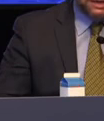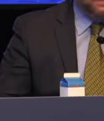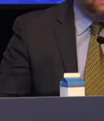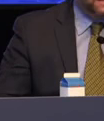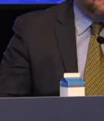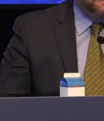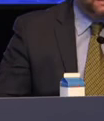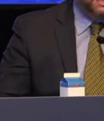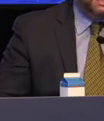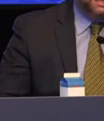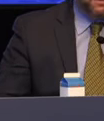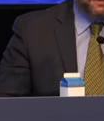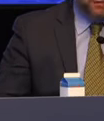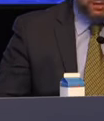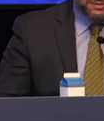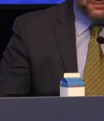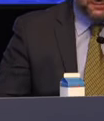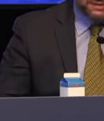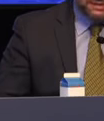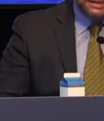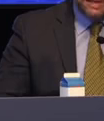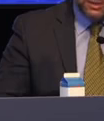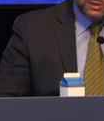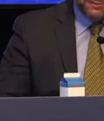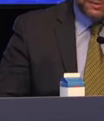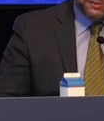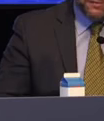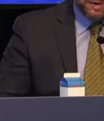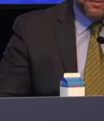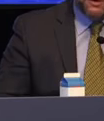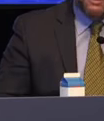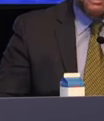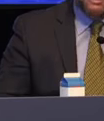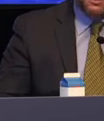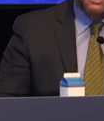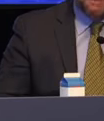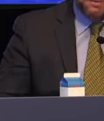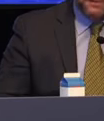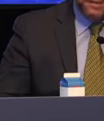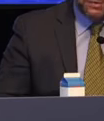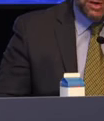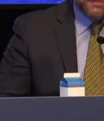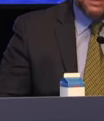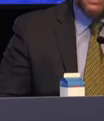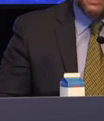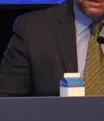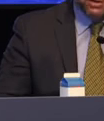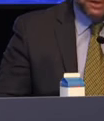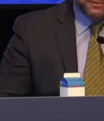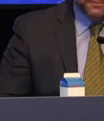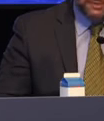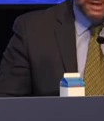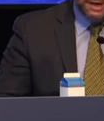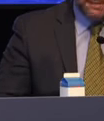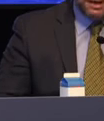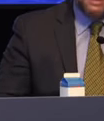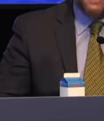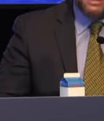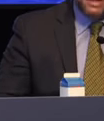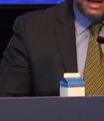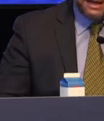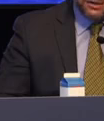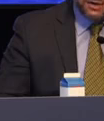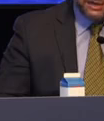we can to keep you safe and keep you informed. Last week, we learned from our partners at the U.S. Department of Labor's Office of Inspector General about